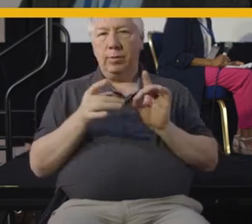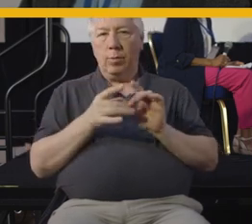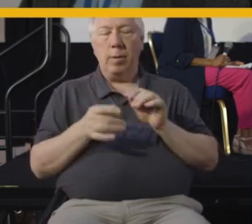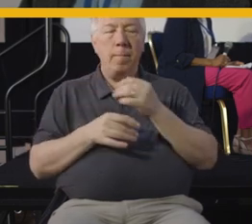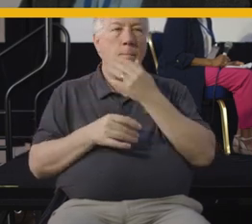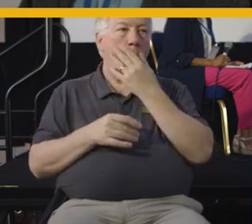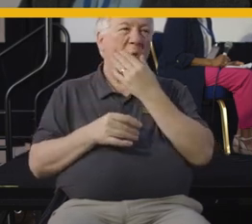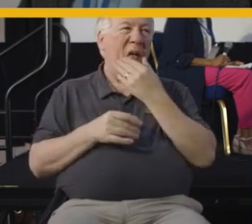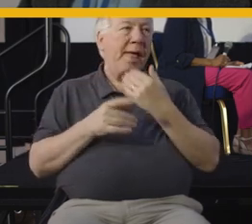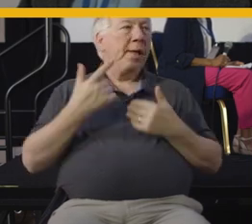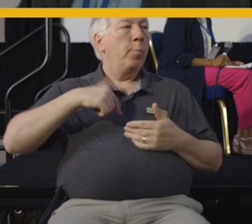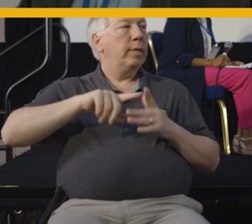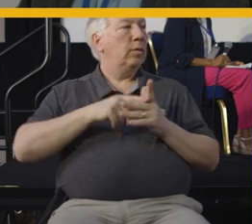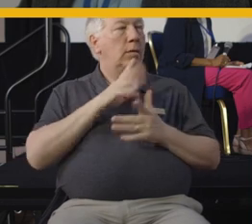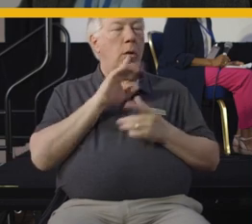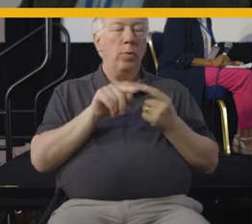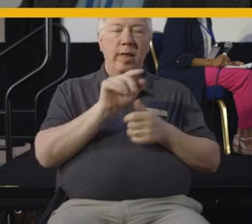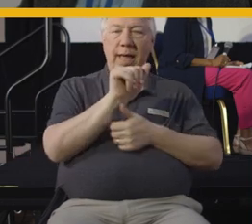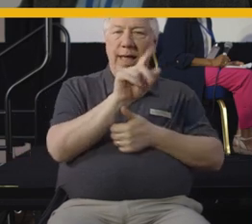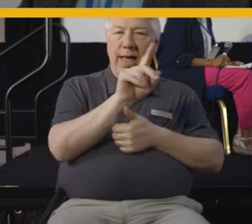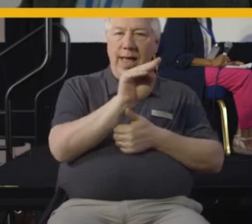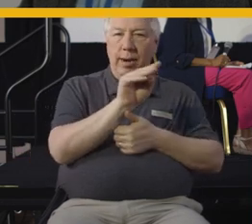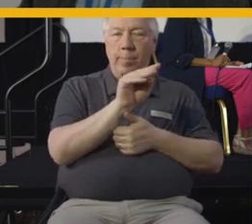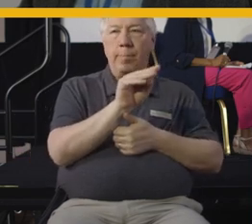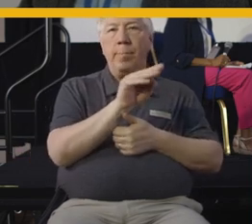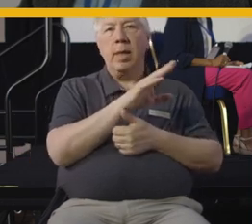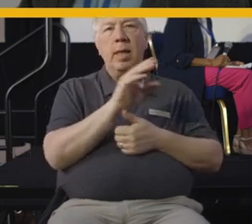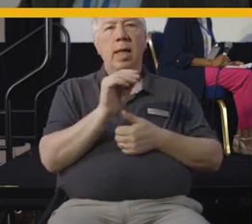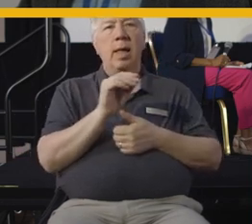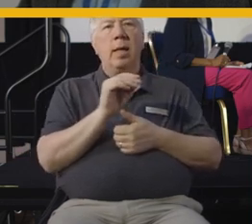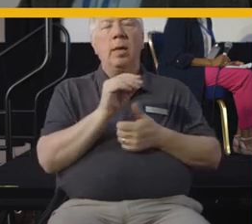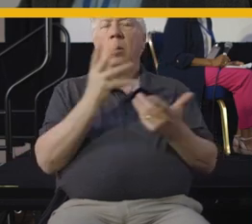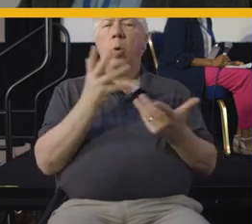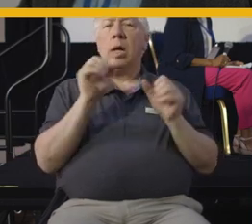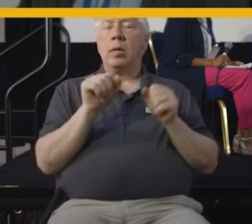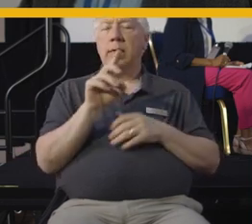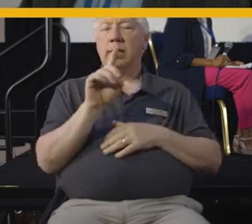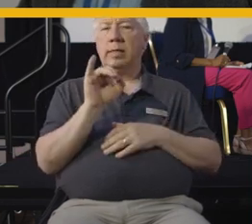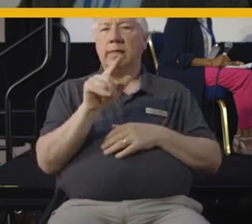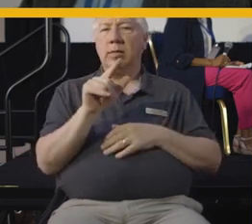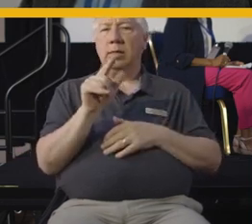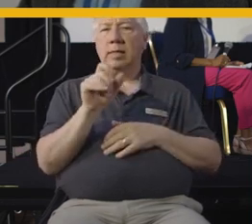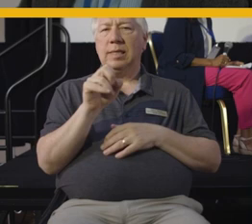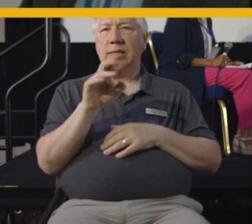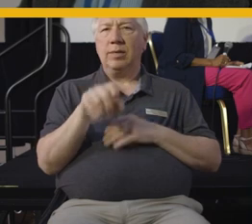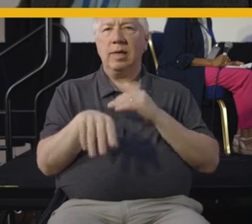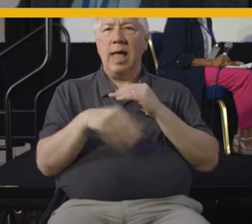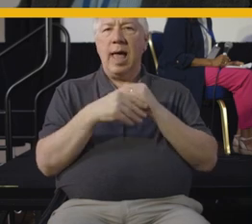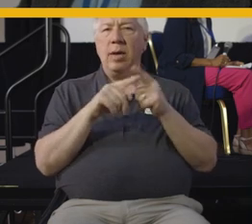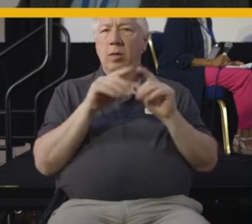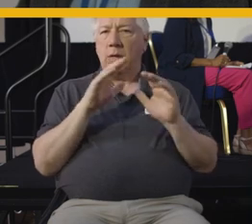angles, and we started talking to Adam and what could a digital series add to